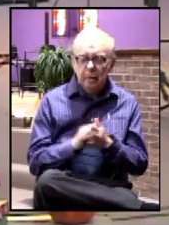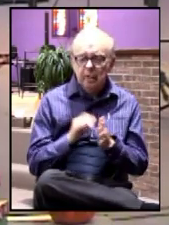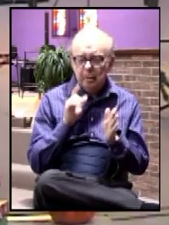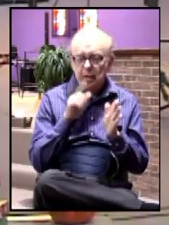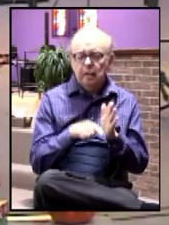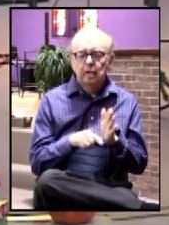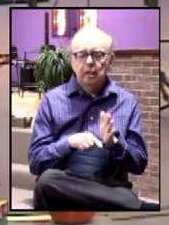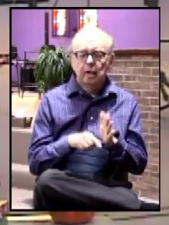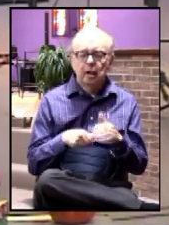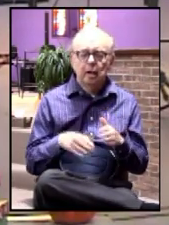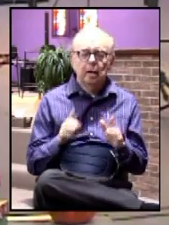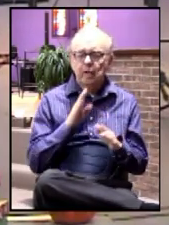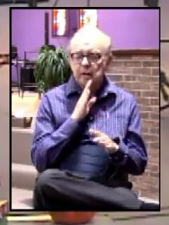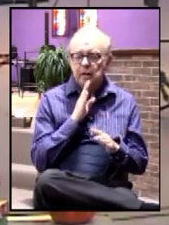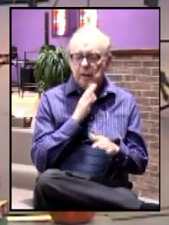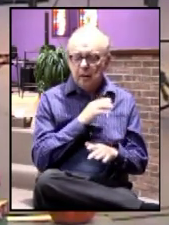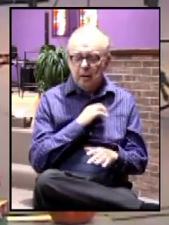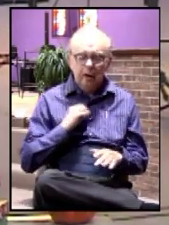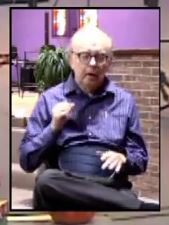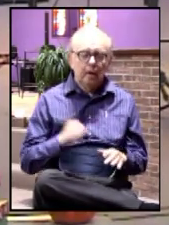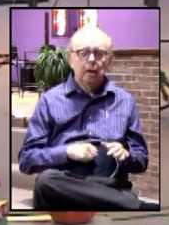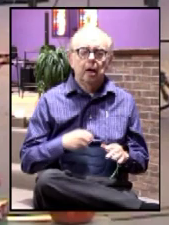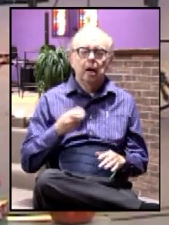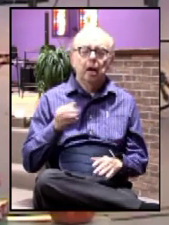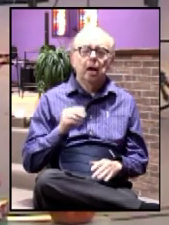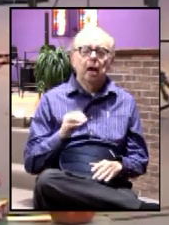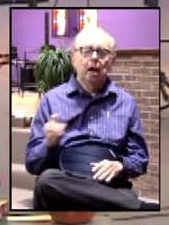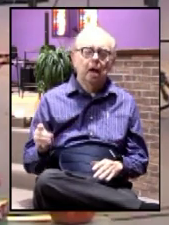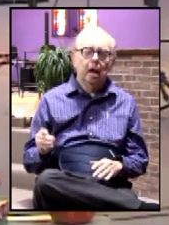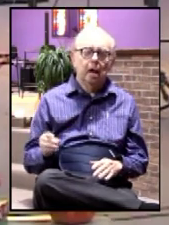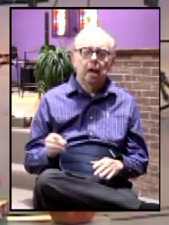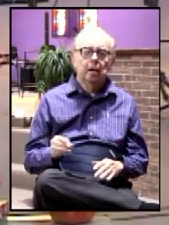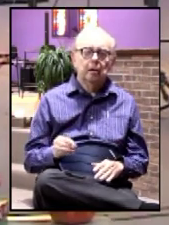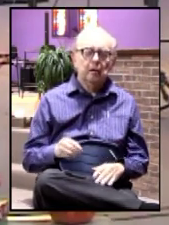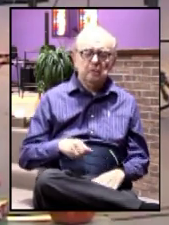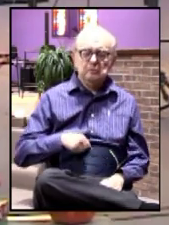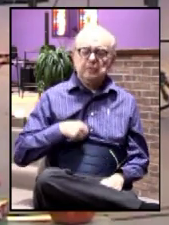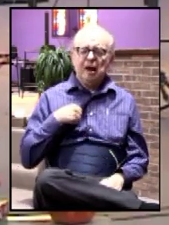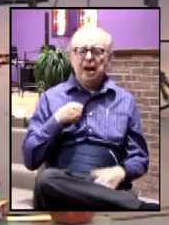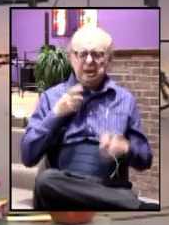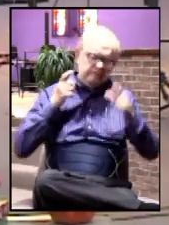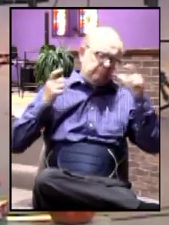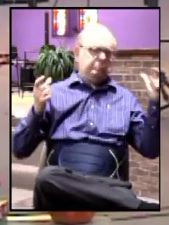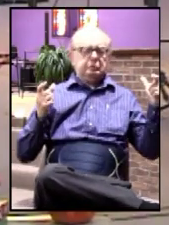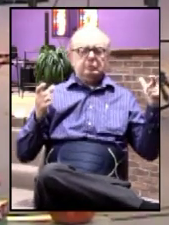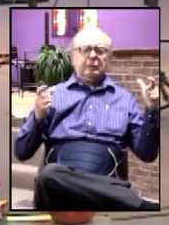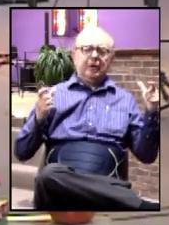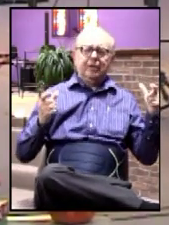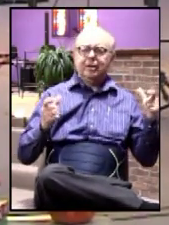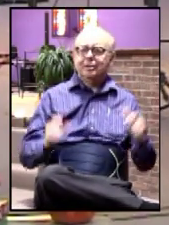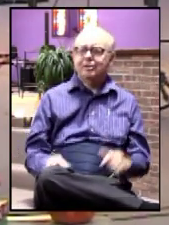bit more about that later. So let's talk about superhero pride and arrogance.